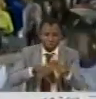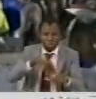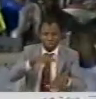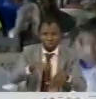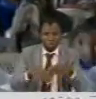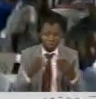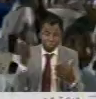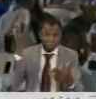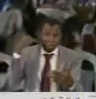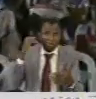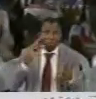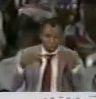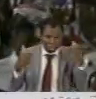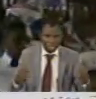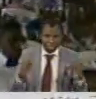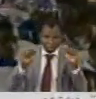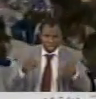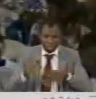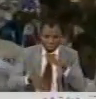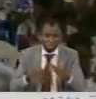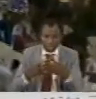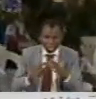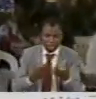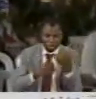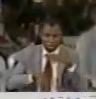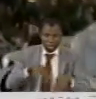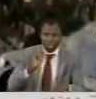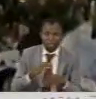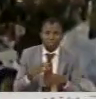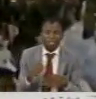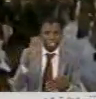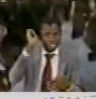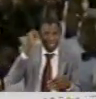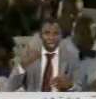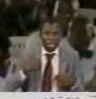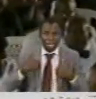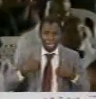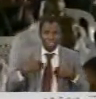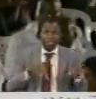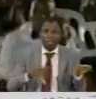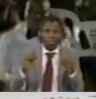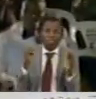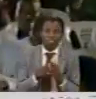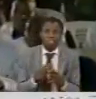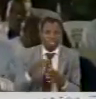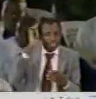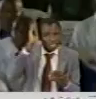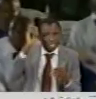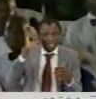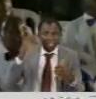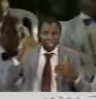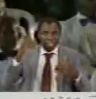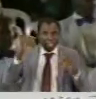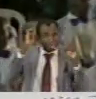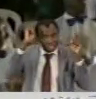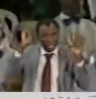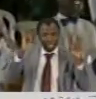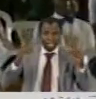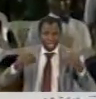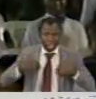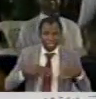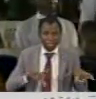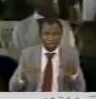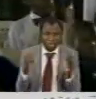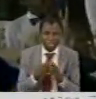out. Start coming out. He has done it. He has done it. Start